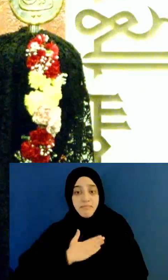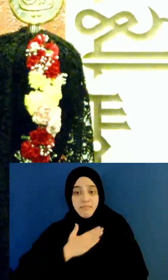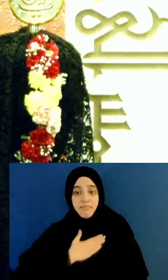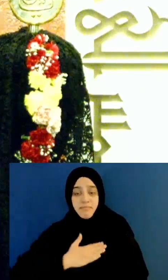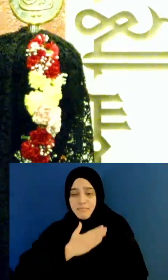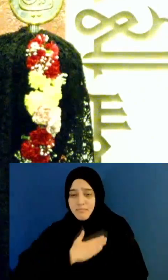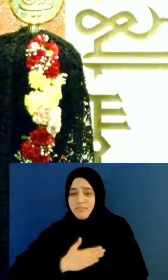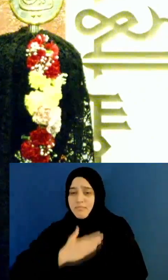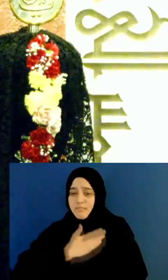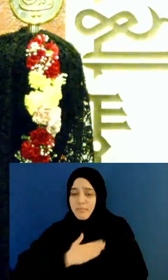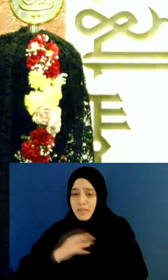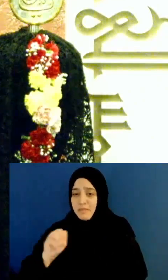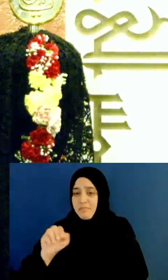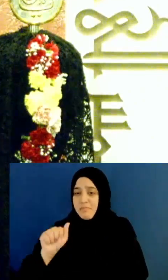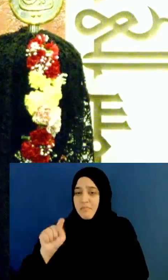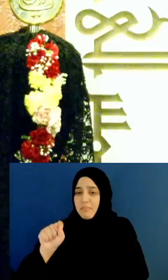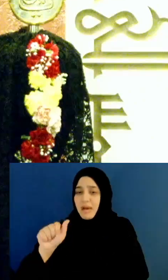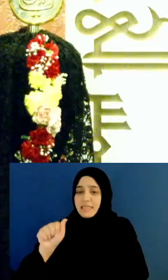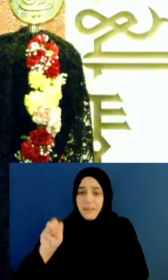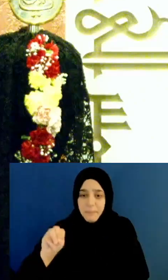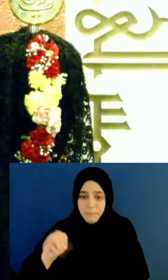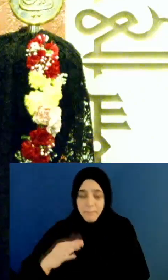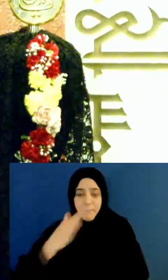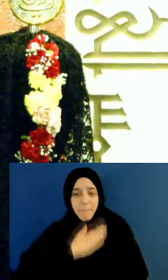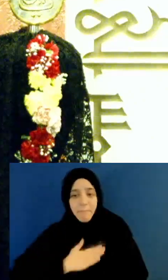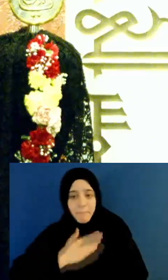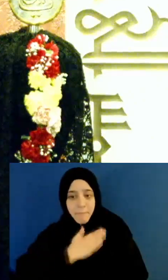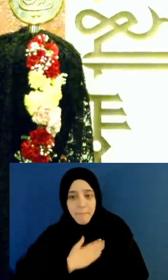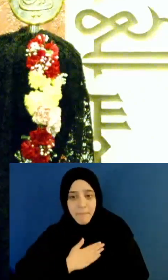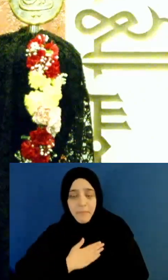Or Sinezani. Or Latmiya.